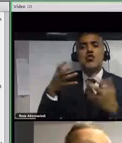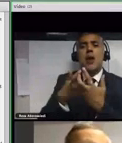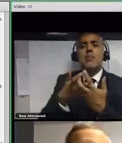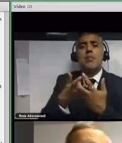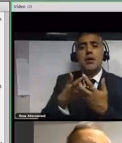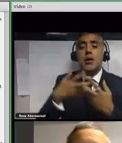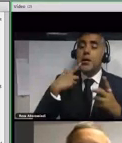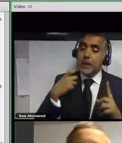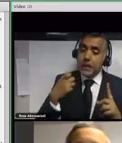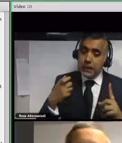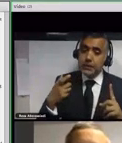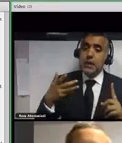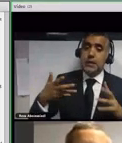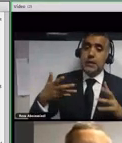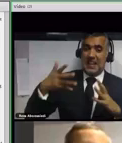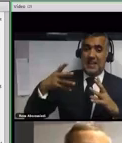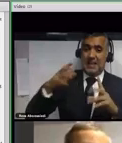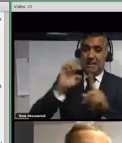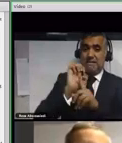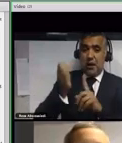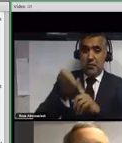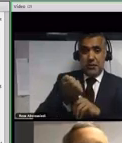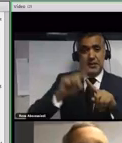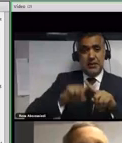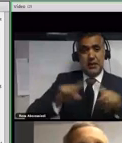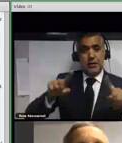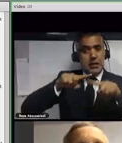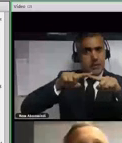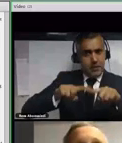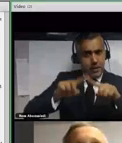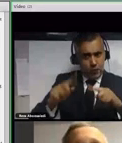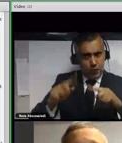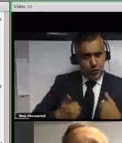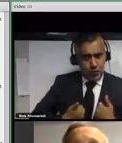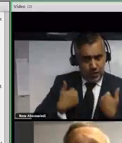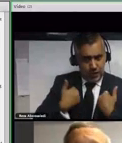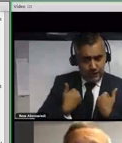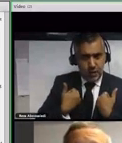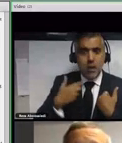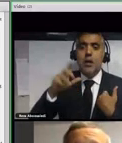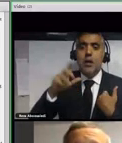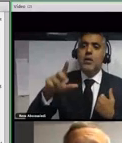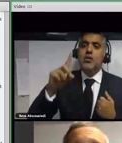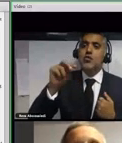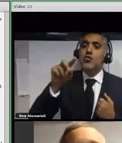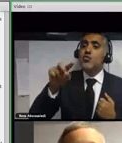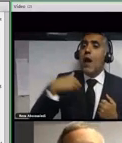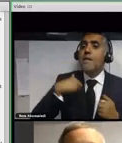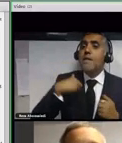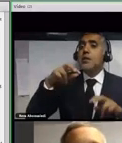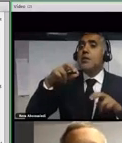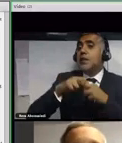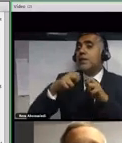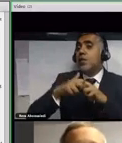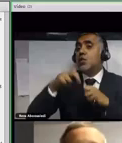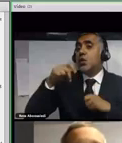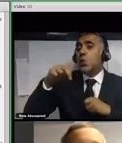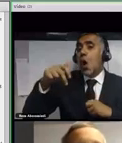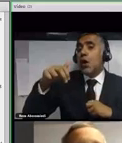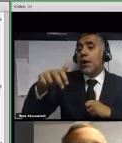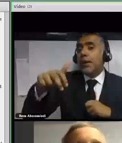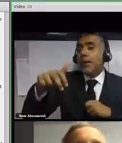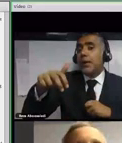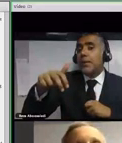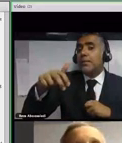because the environments are so different in different places. But do you have difficulty walking is much